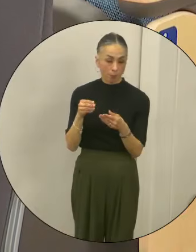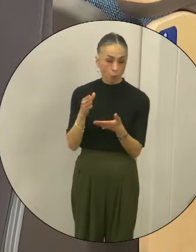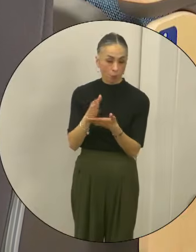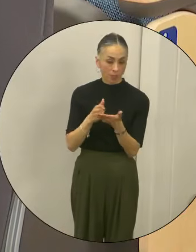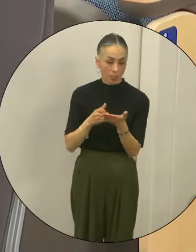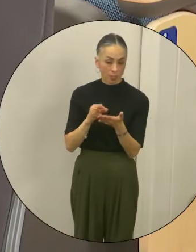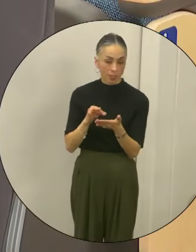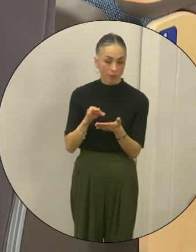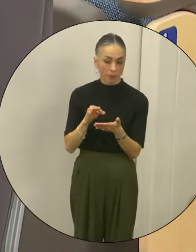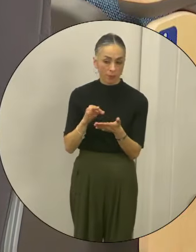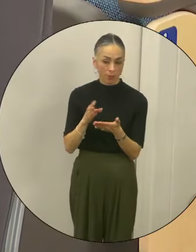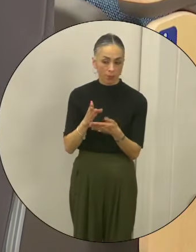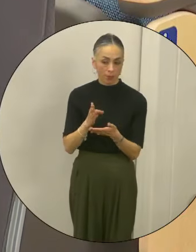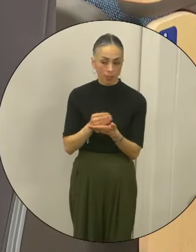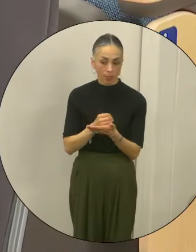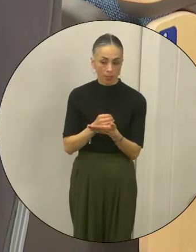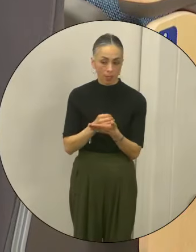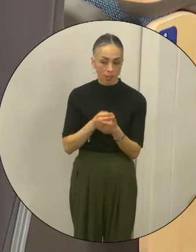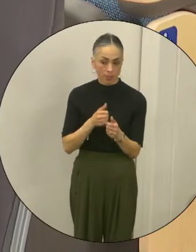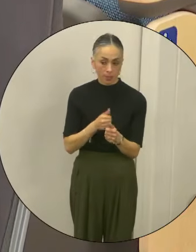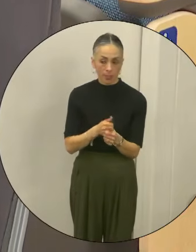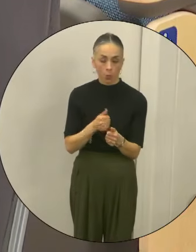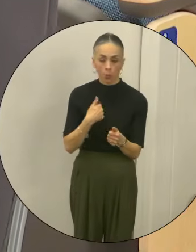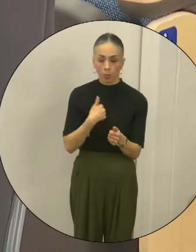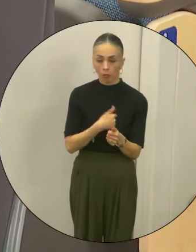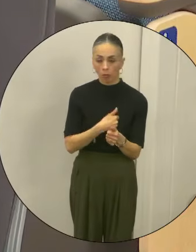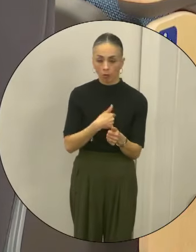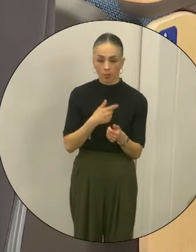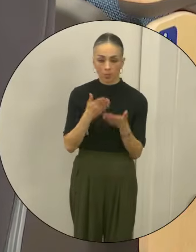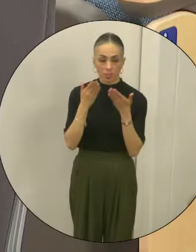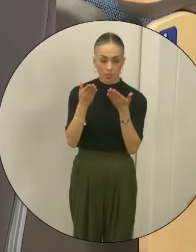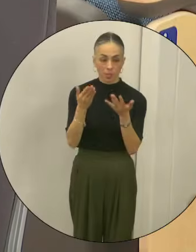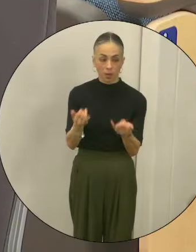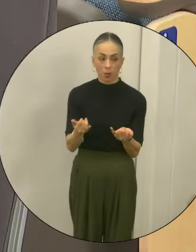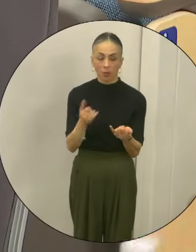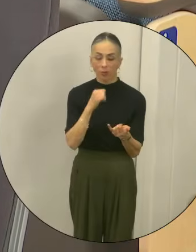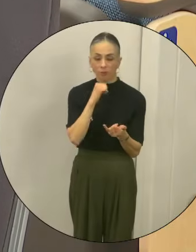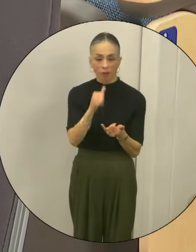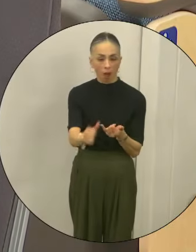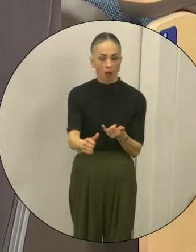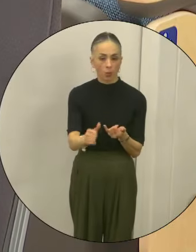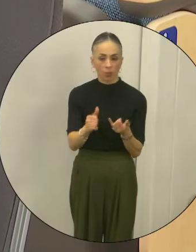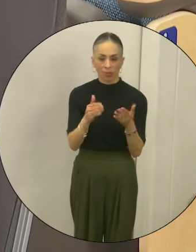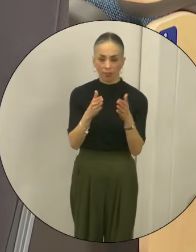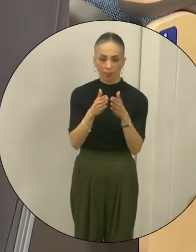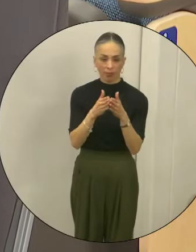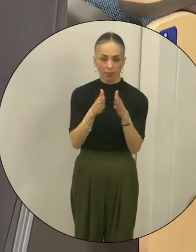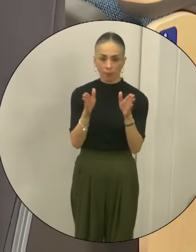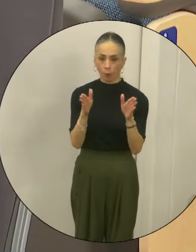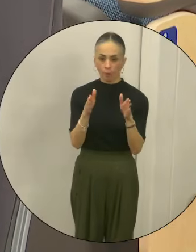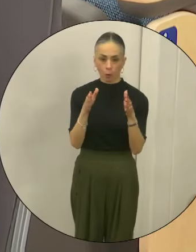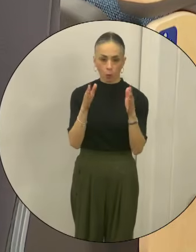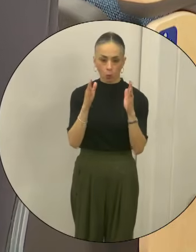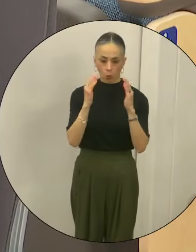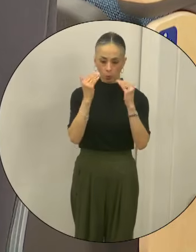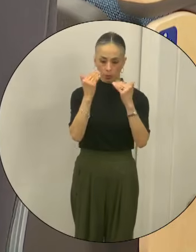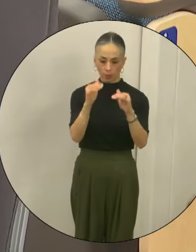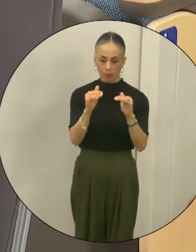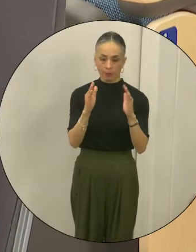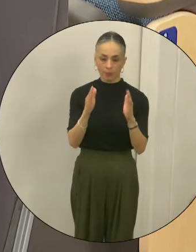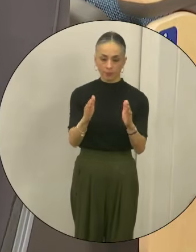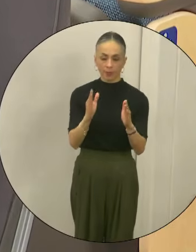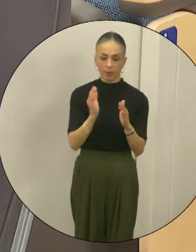that we're potentially suggesting here are not those that are within the purview of the Commission. One of the challenges we noted